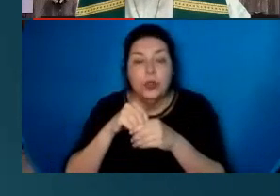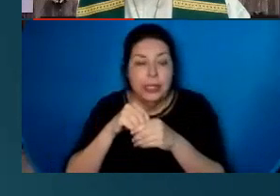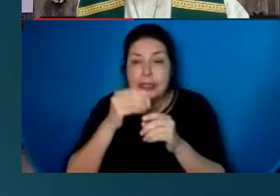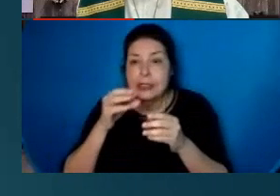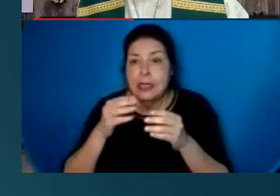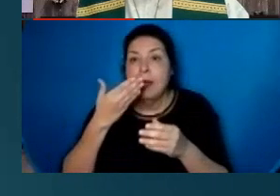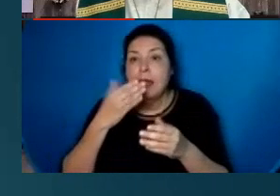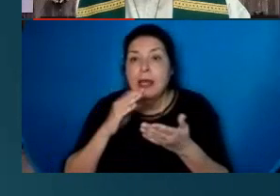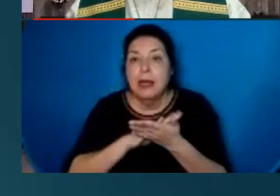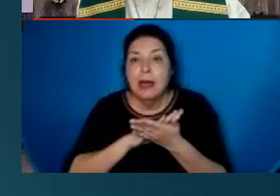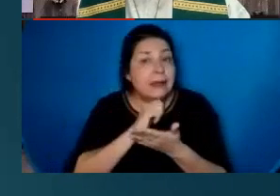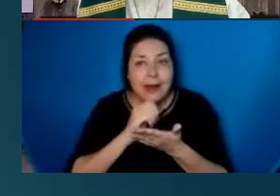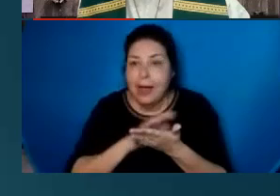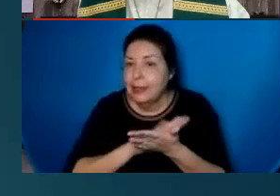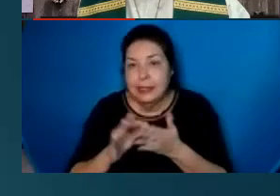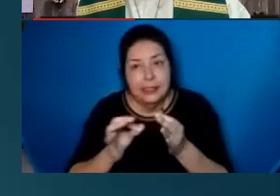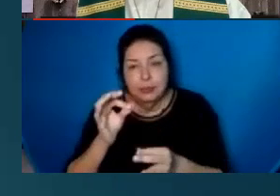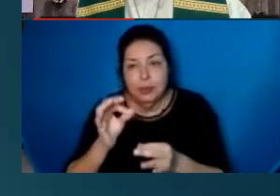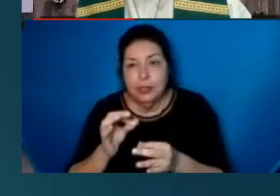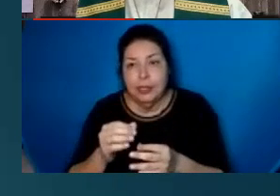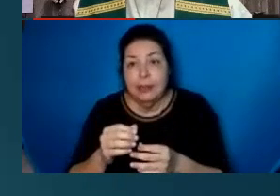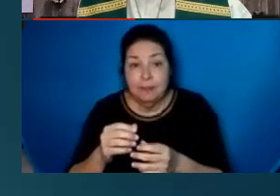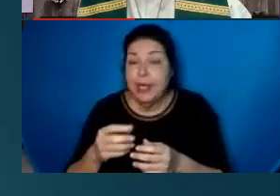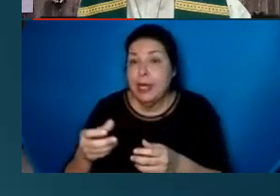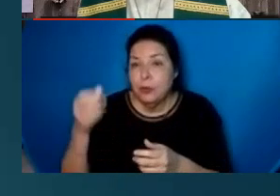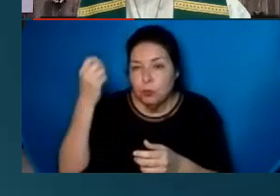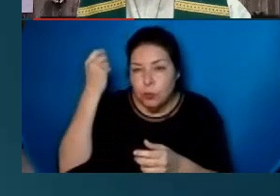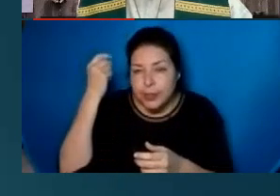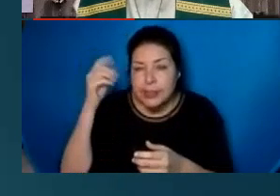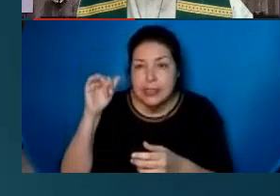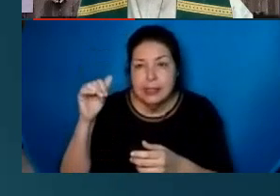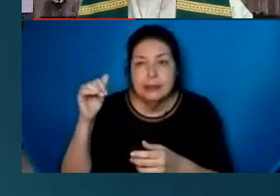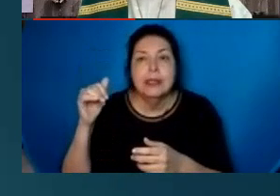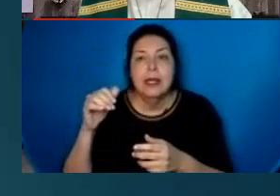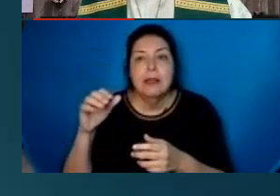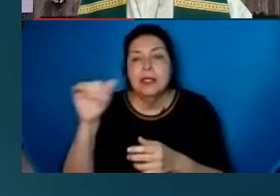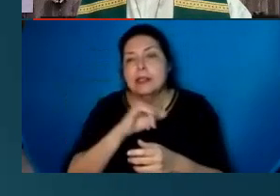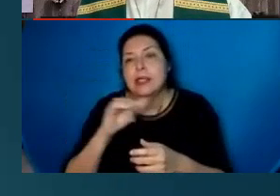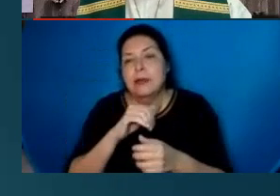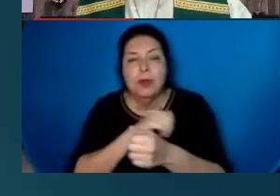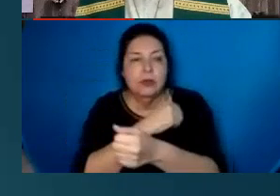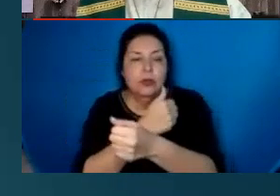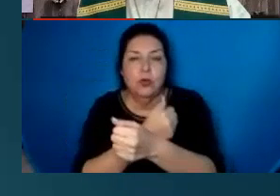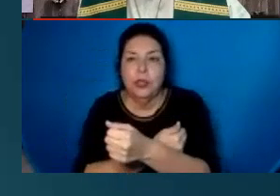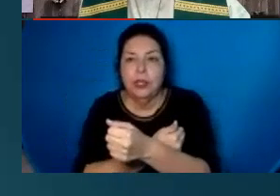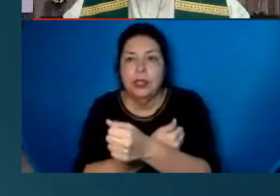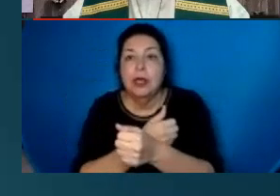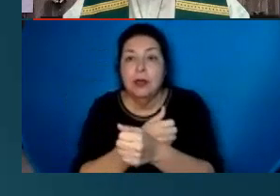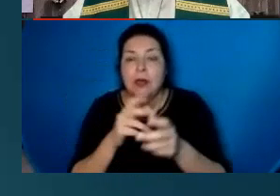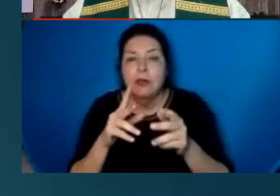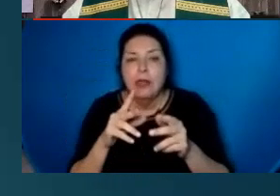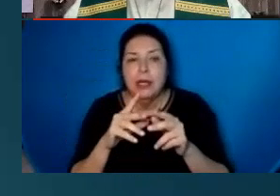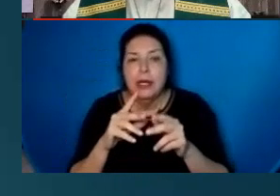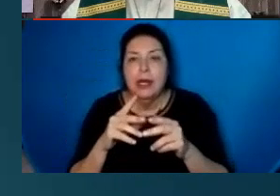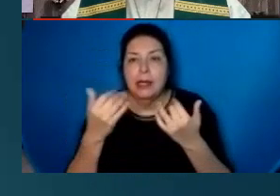We recognize that the same word and authority that came to earth and had taken on human flesh